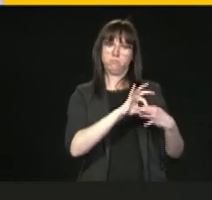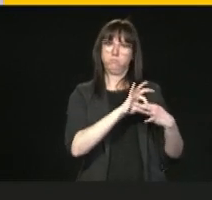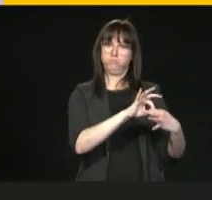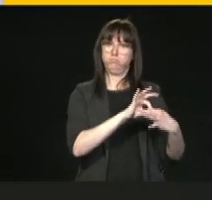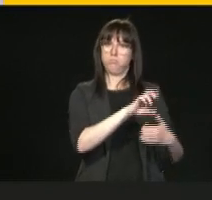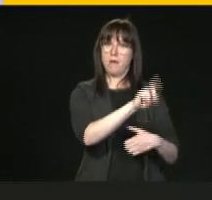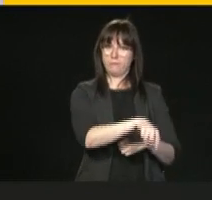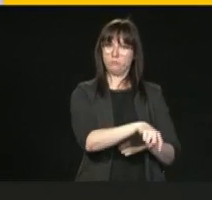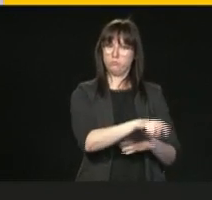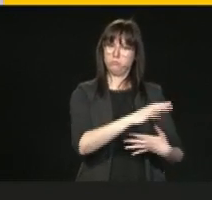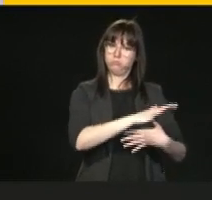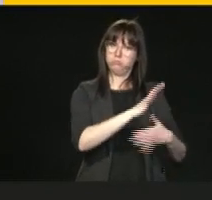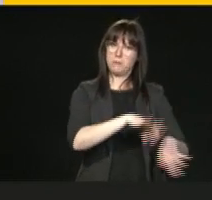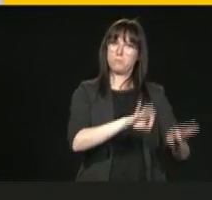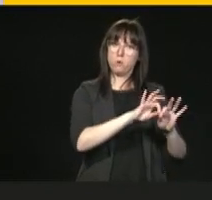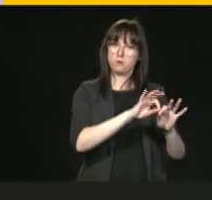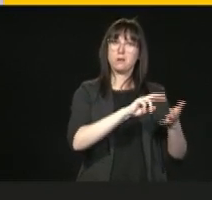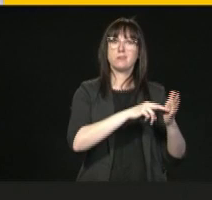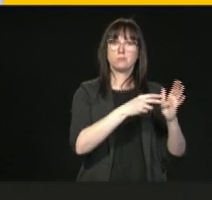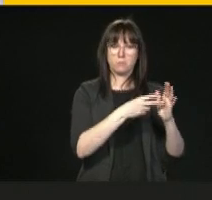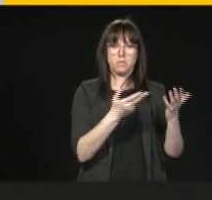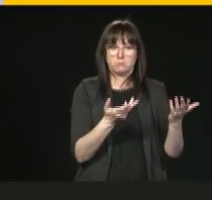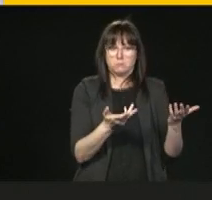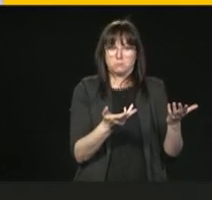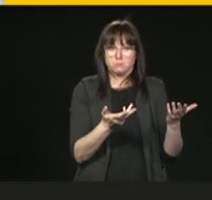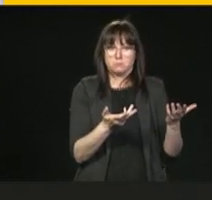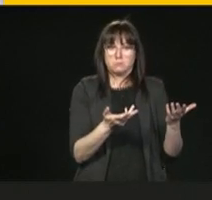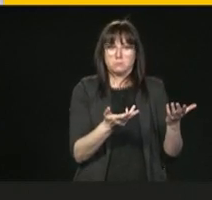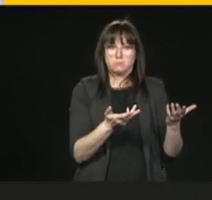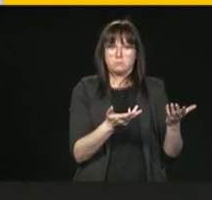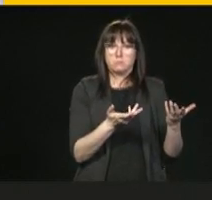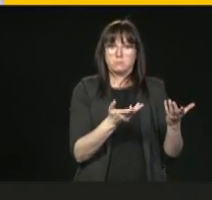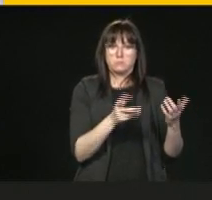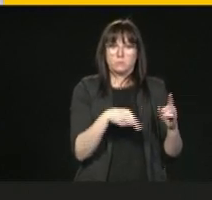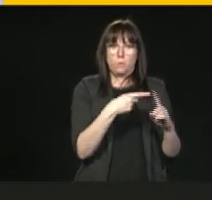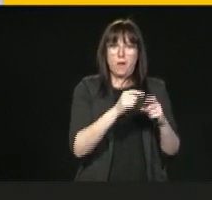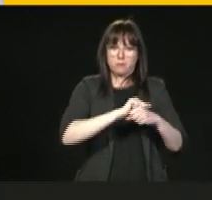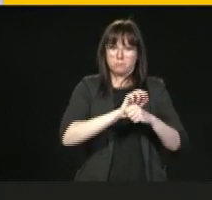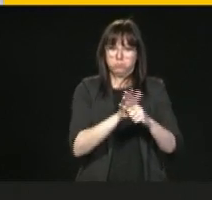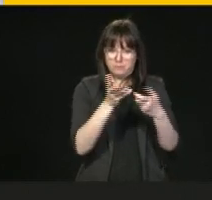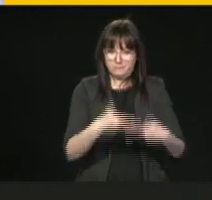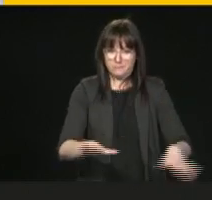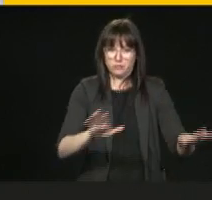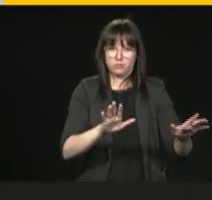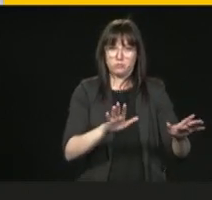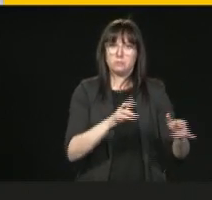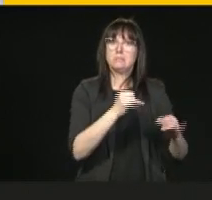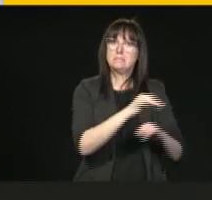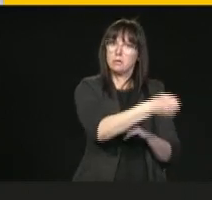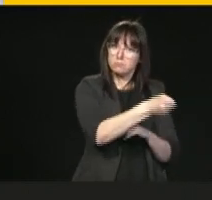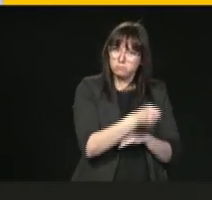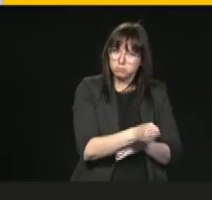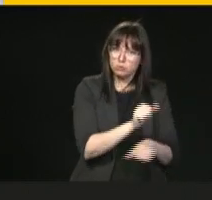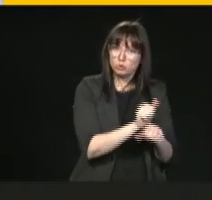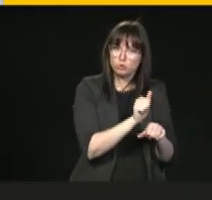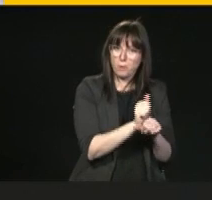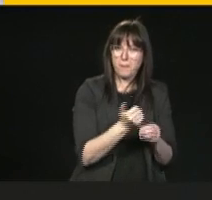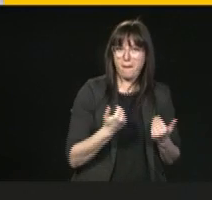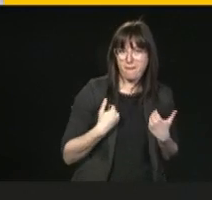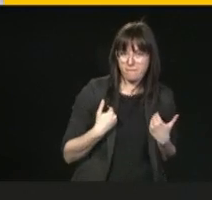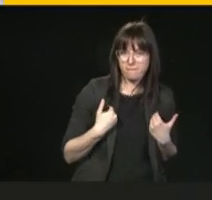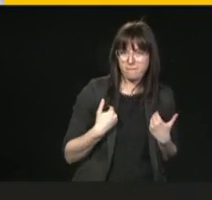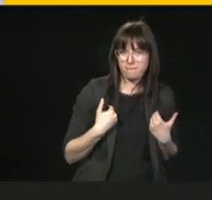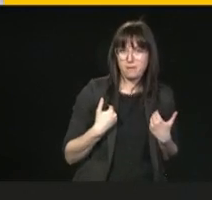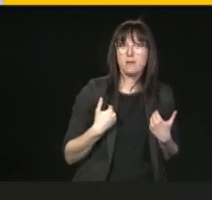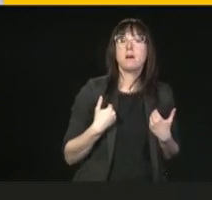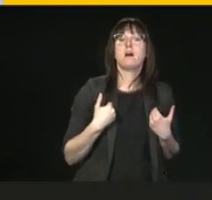that people can know that they will still have a job even though they're not working and that they'll be able to go back